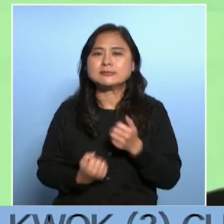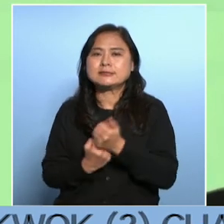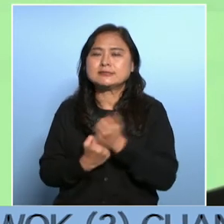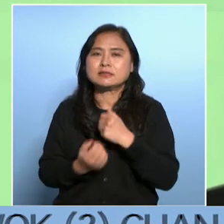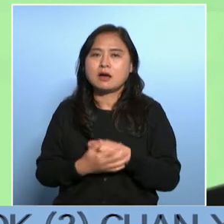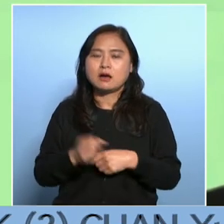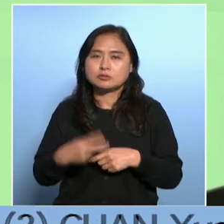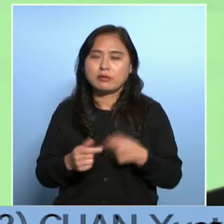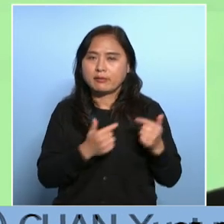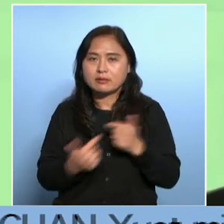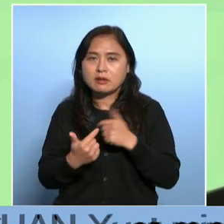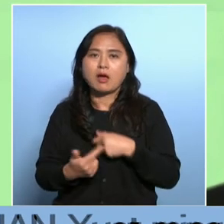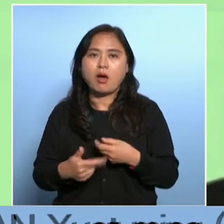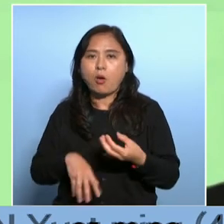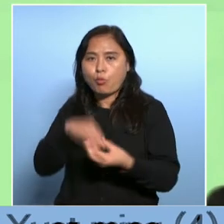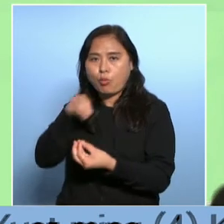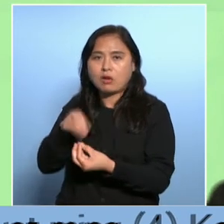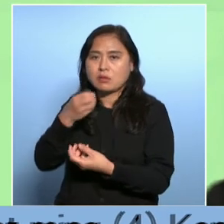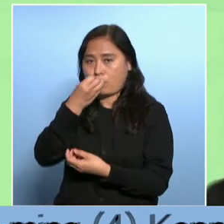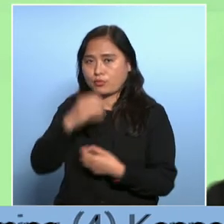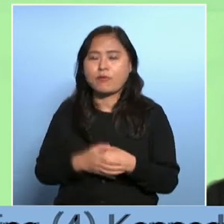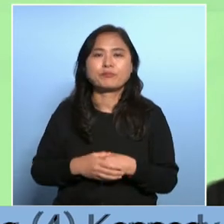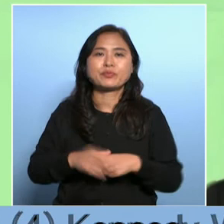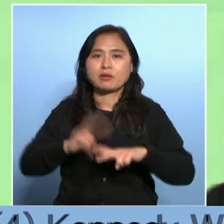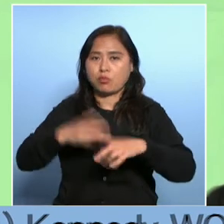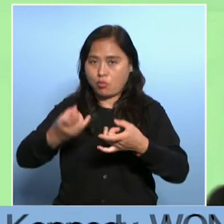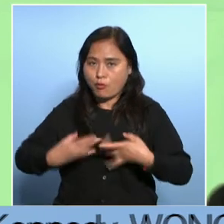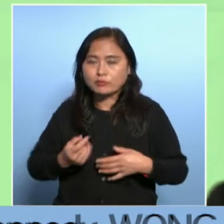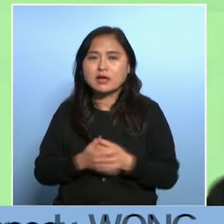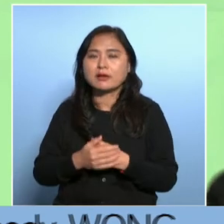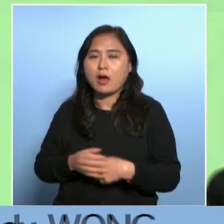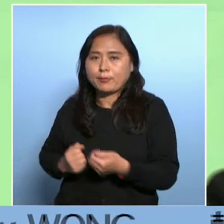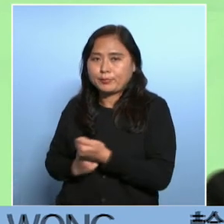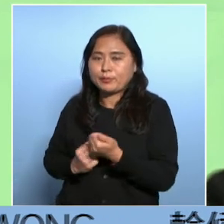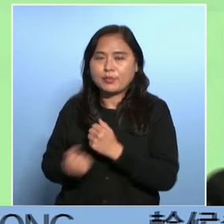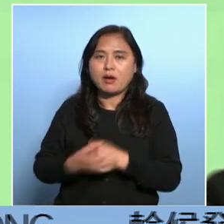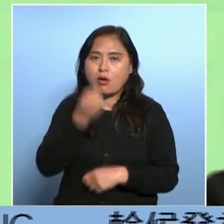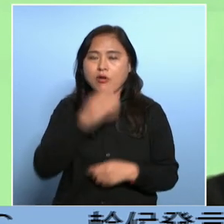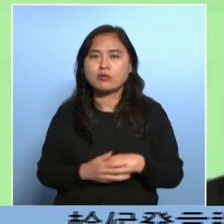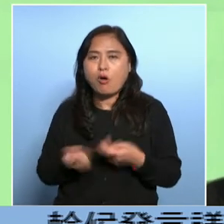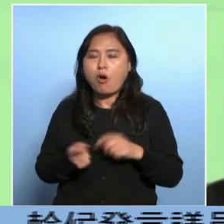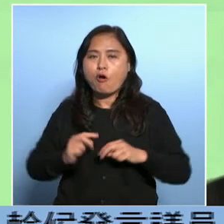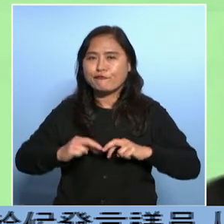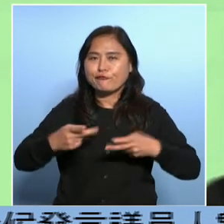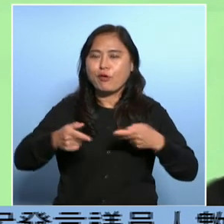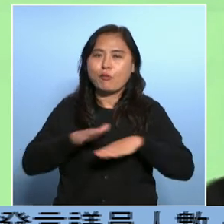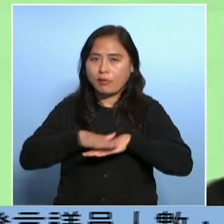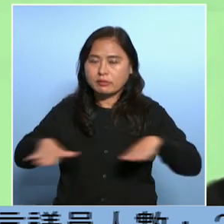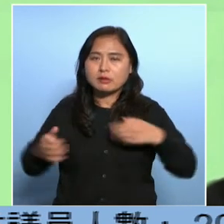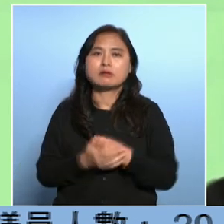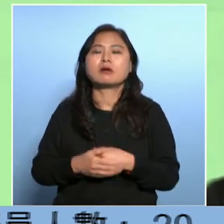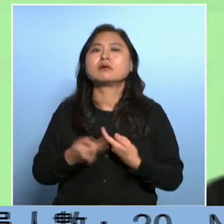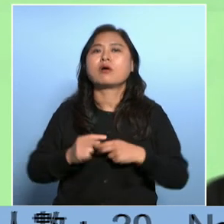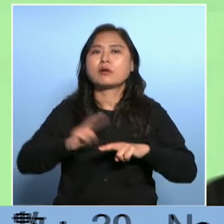backbone and the number one source of support for us. We should do whatever we can